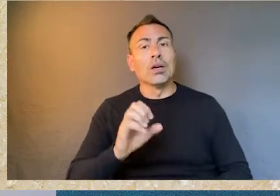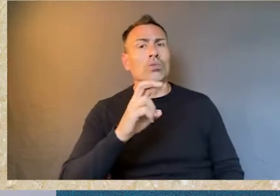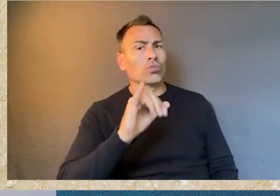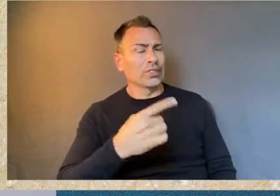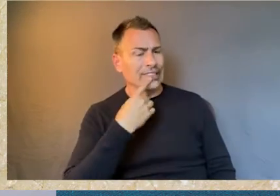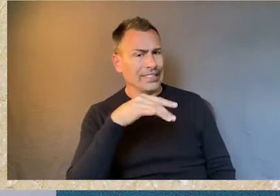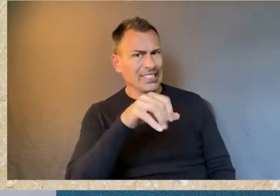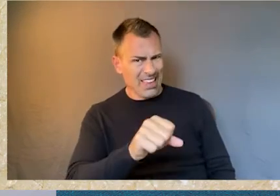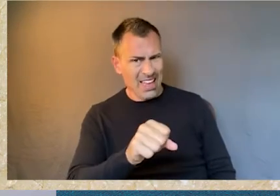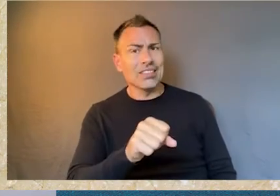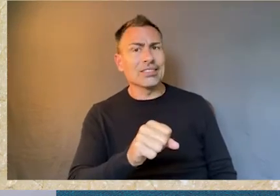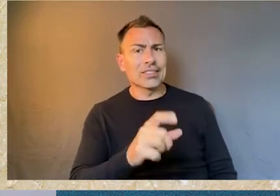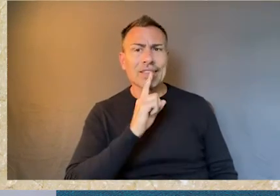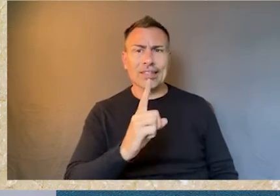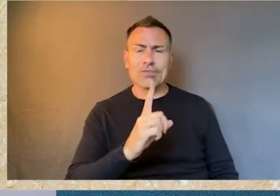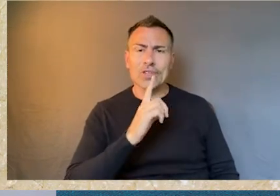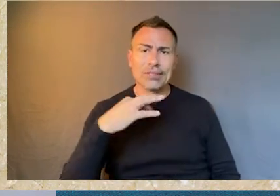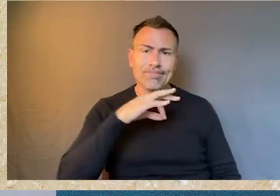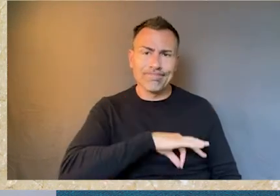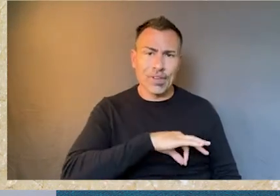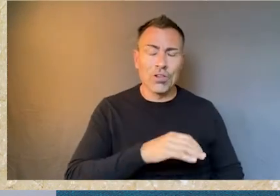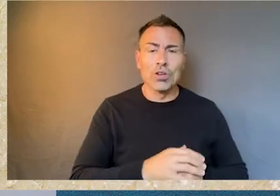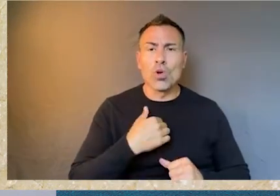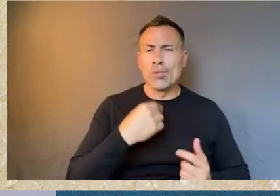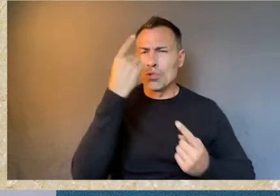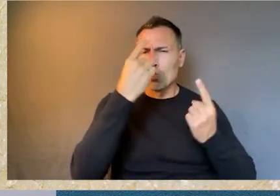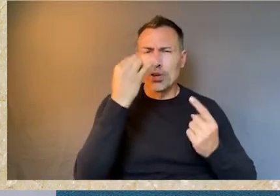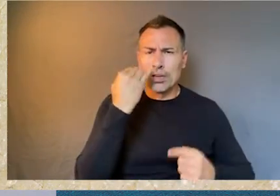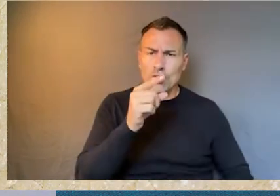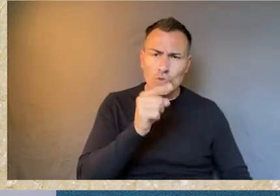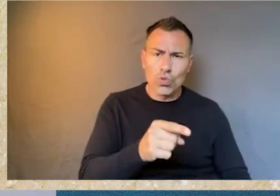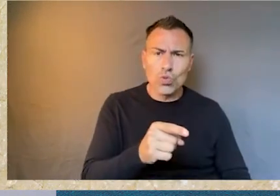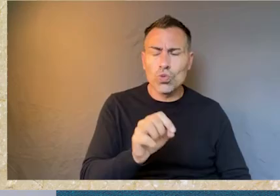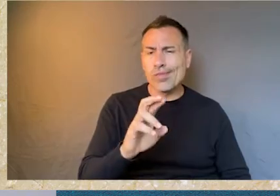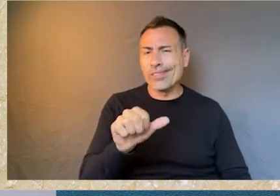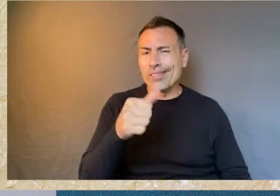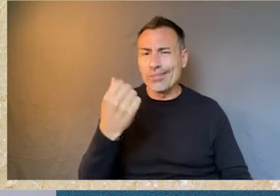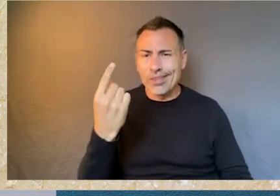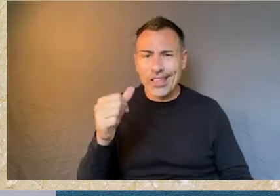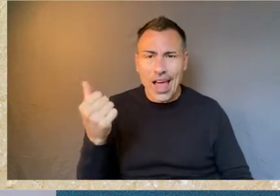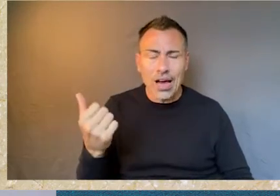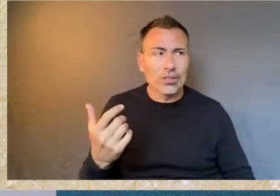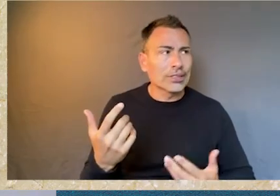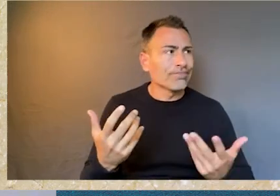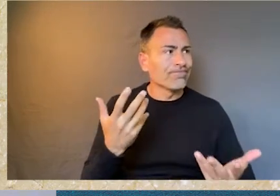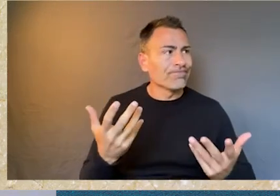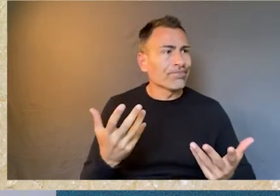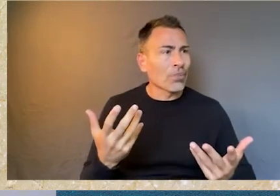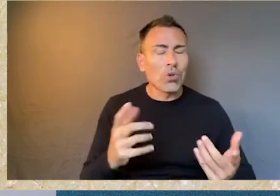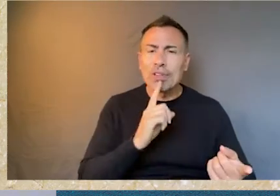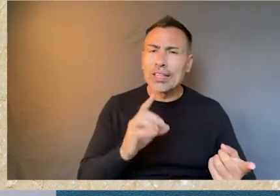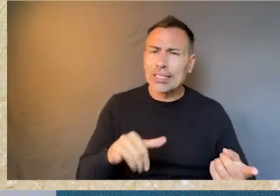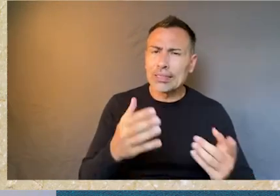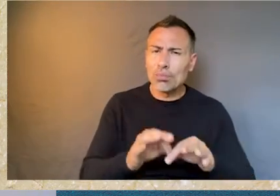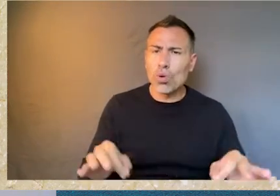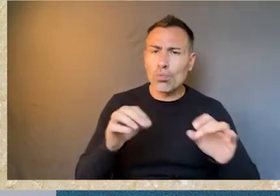from so then I would wonder if you or anybody else, I think that's an important point to make.